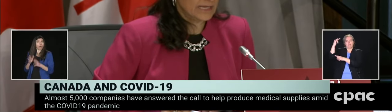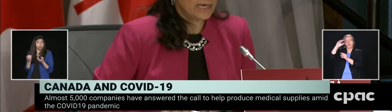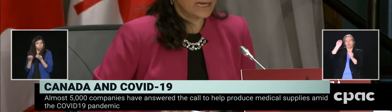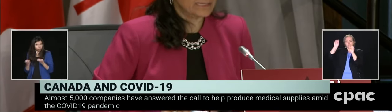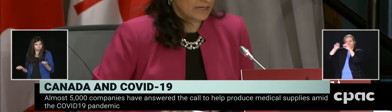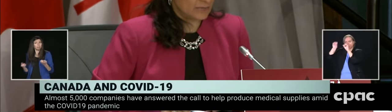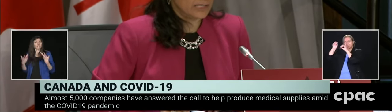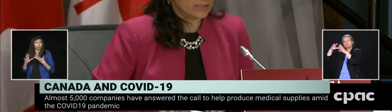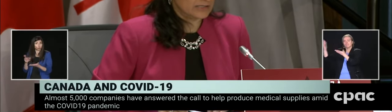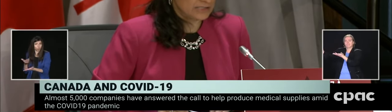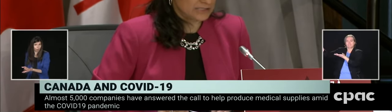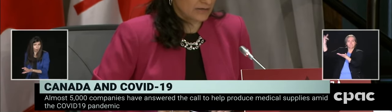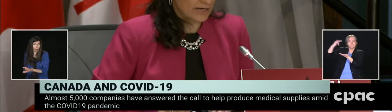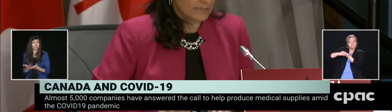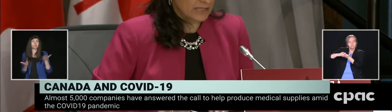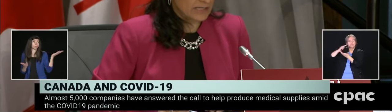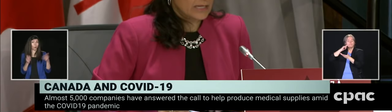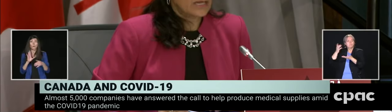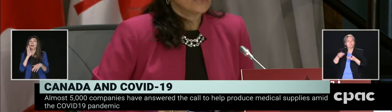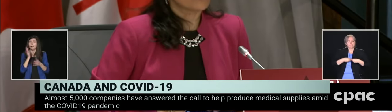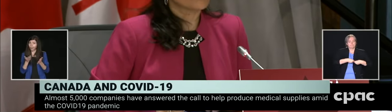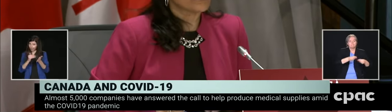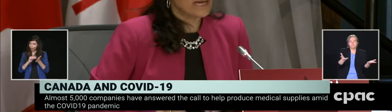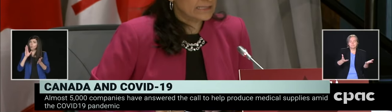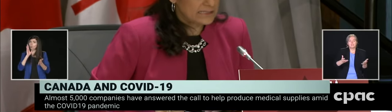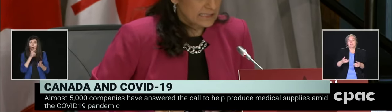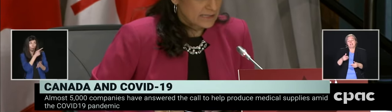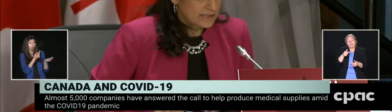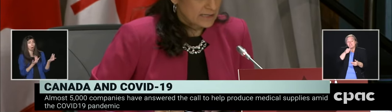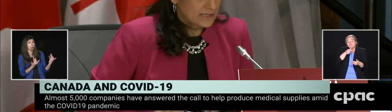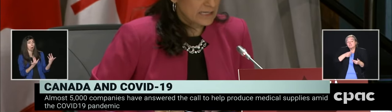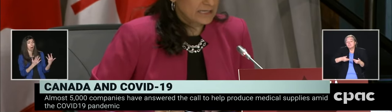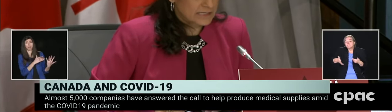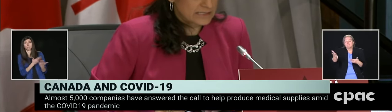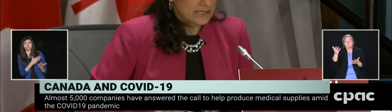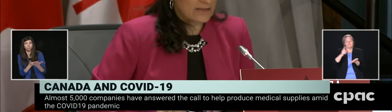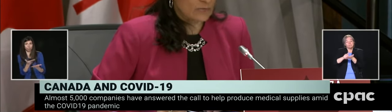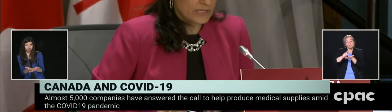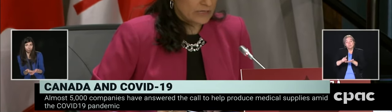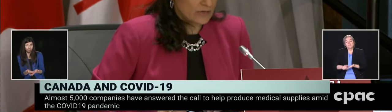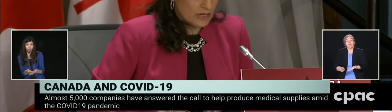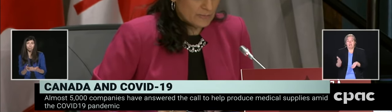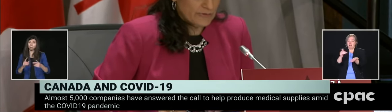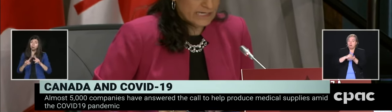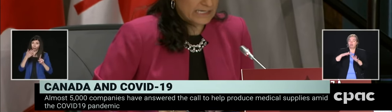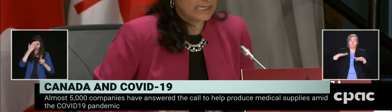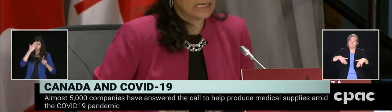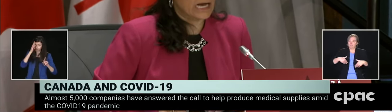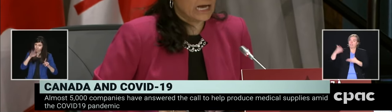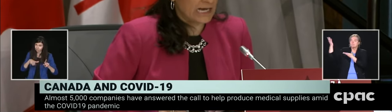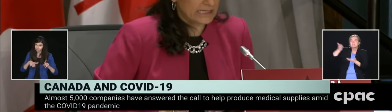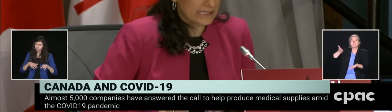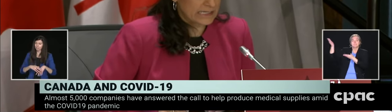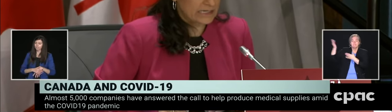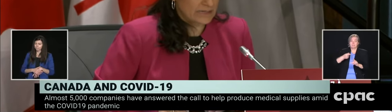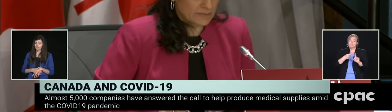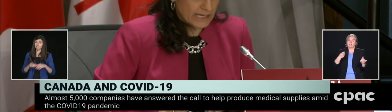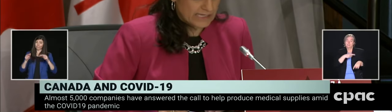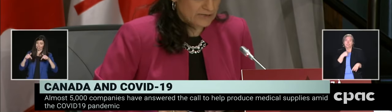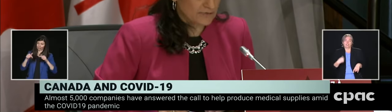come, as I will describe. The reality is that we are operating in a